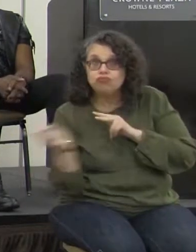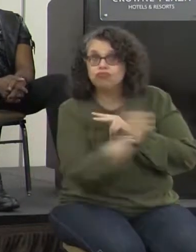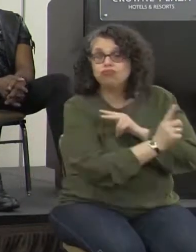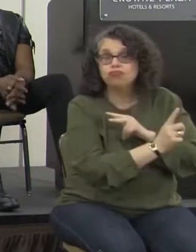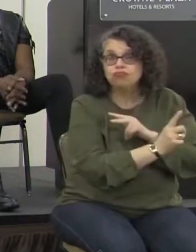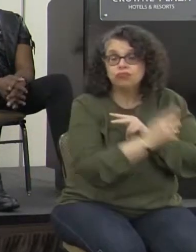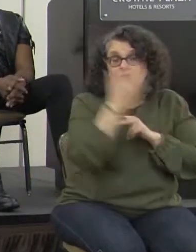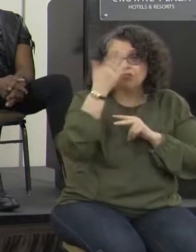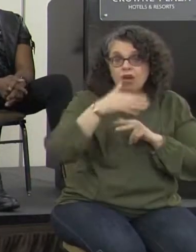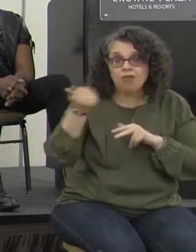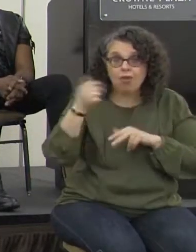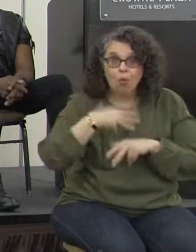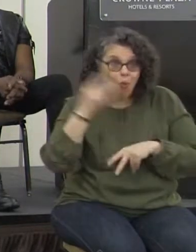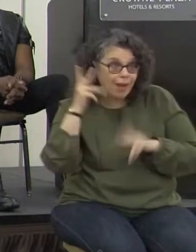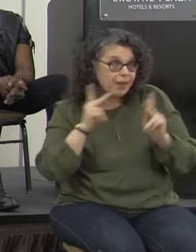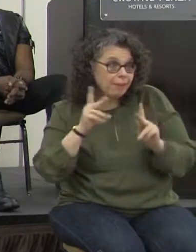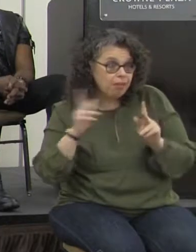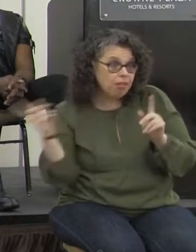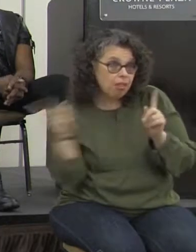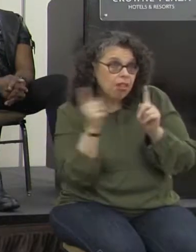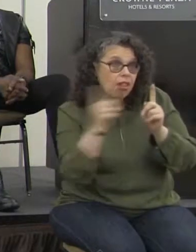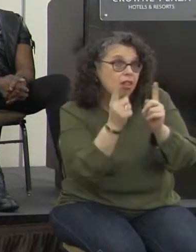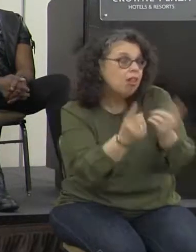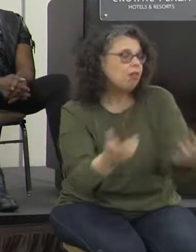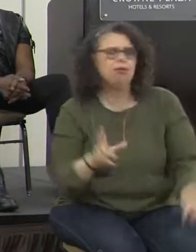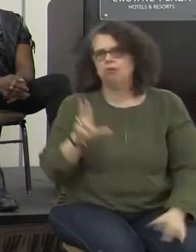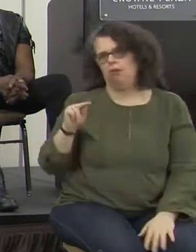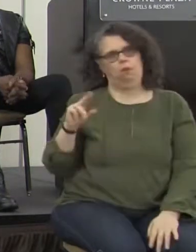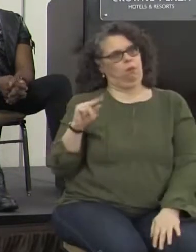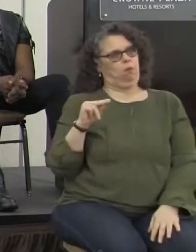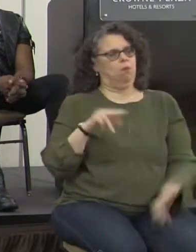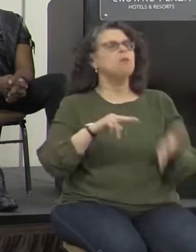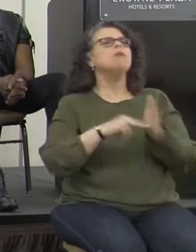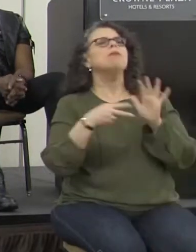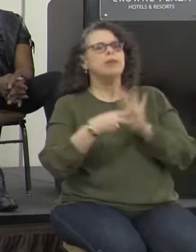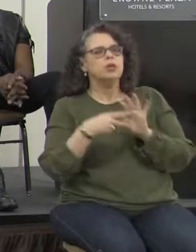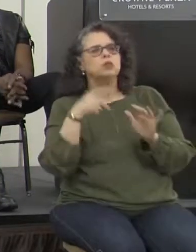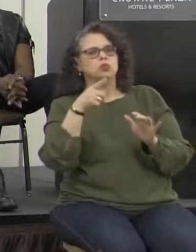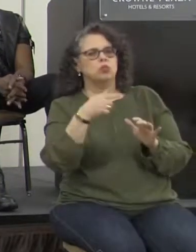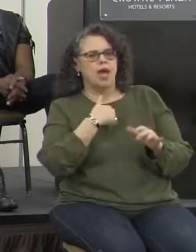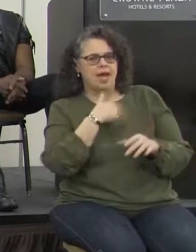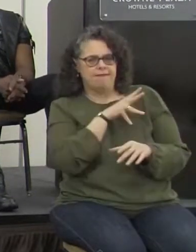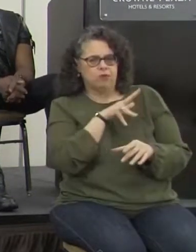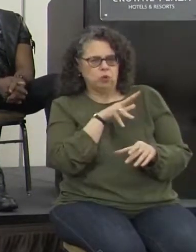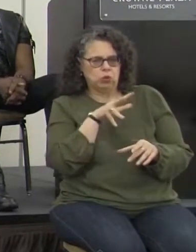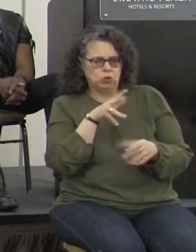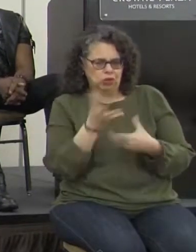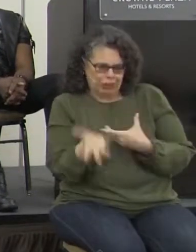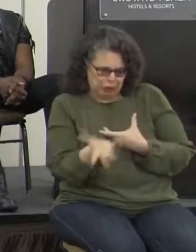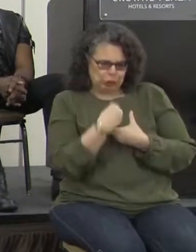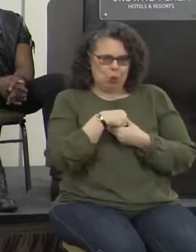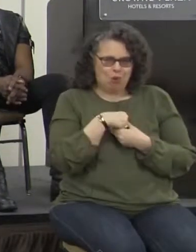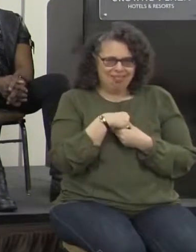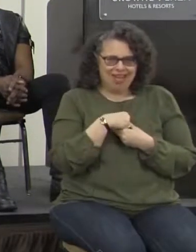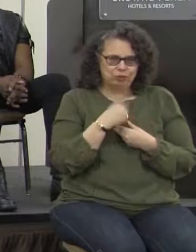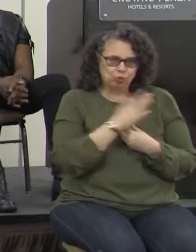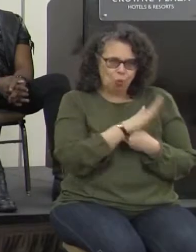every other white person? No. That means that you have some sort of internalized